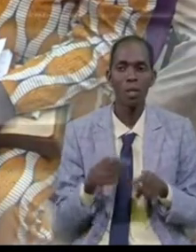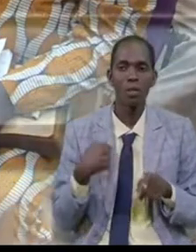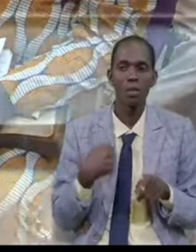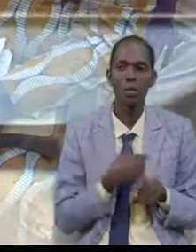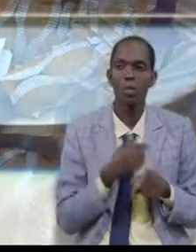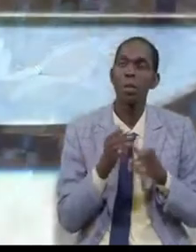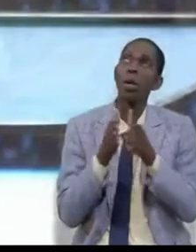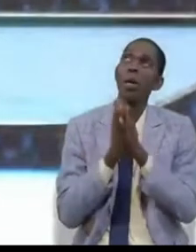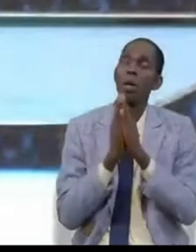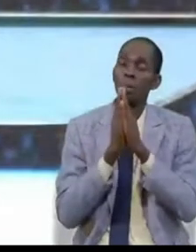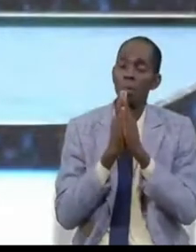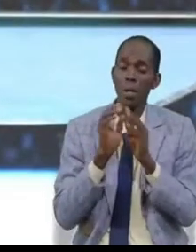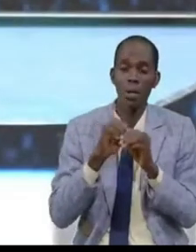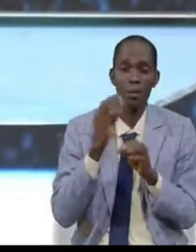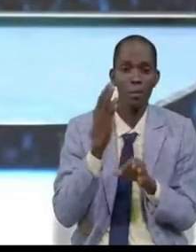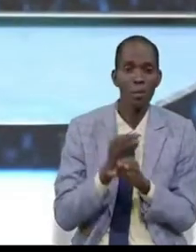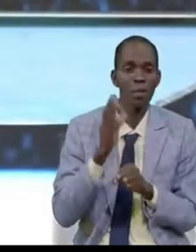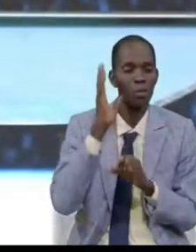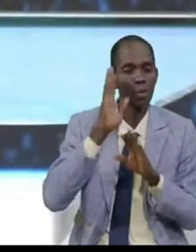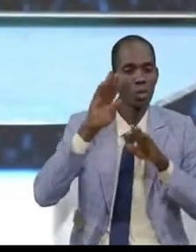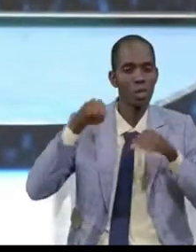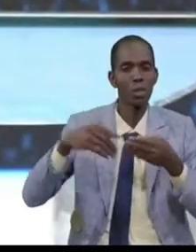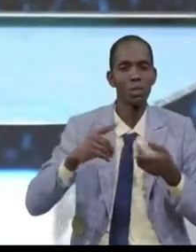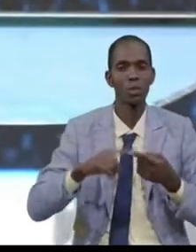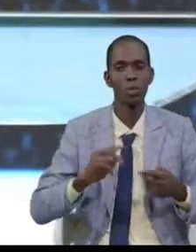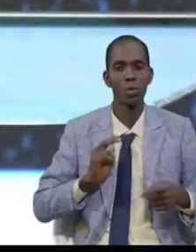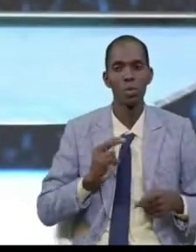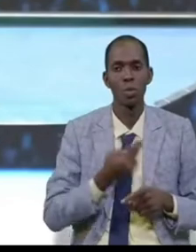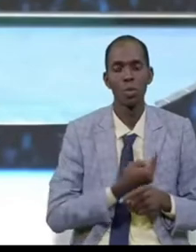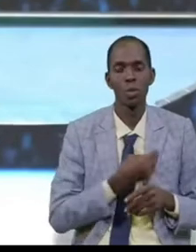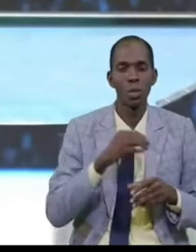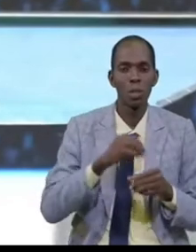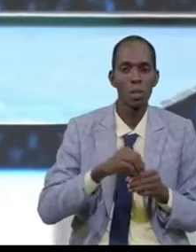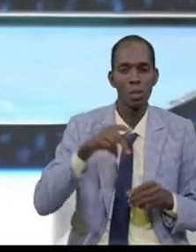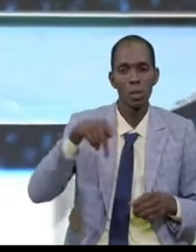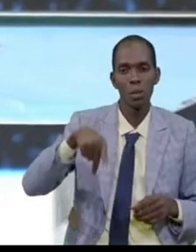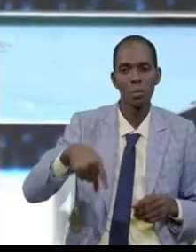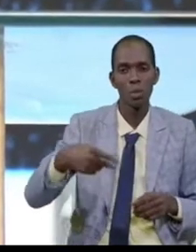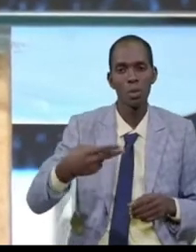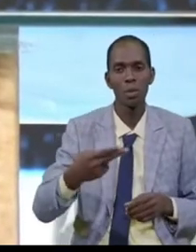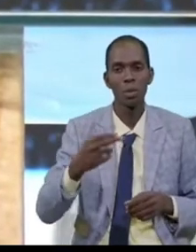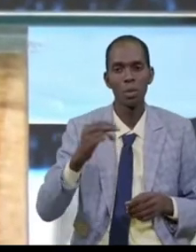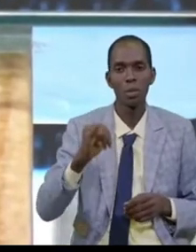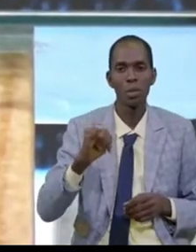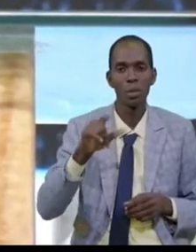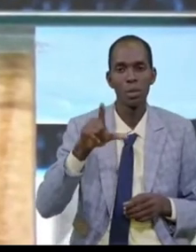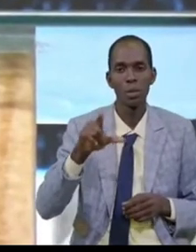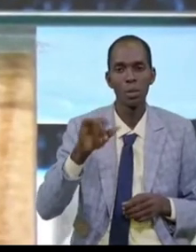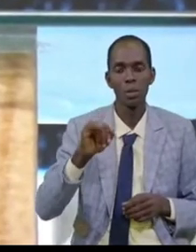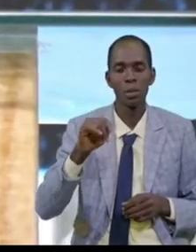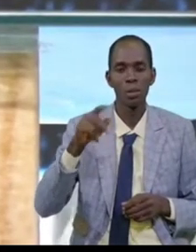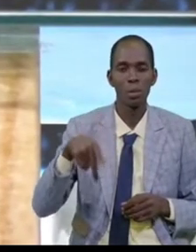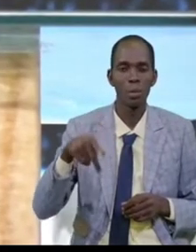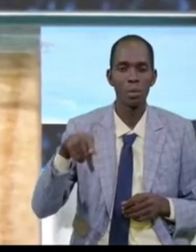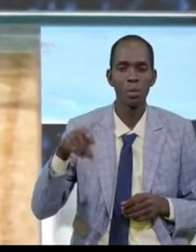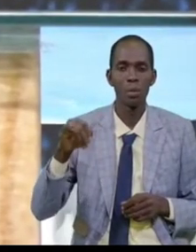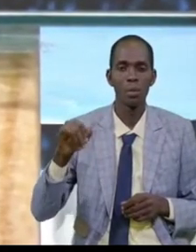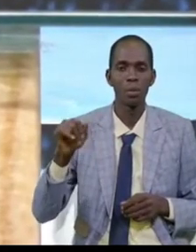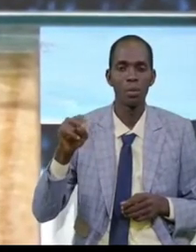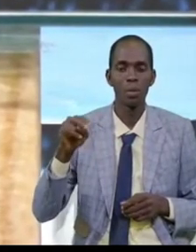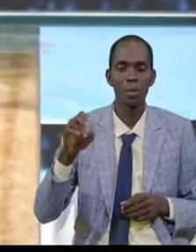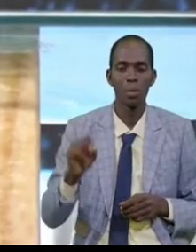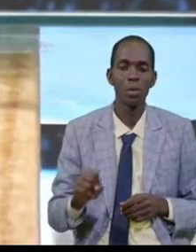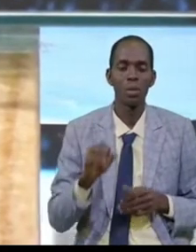faith, it will grant unto us. Look at Philippians chapter 2, verse 3. In Philippians chapter 2,